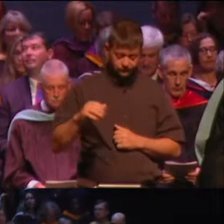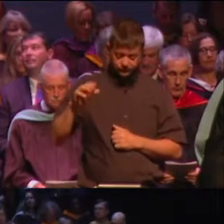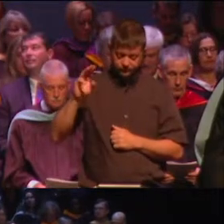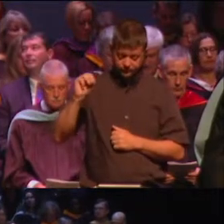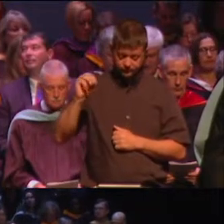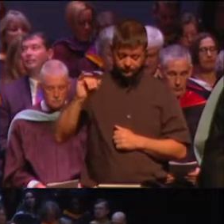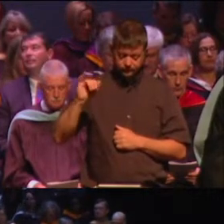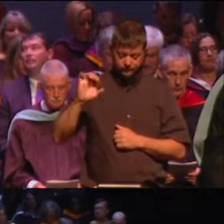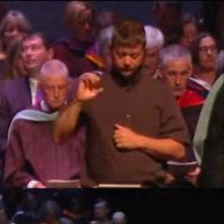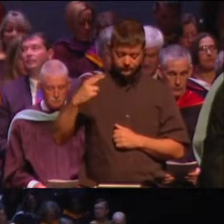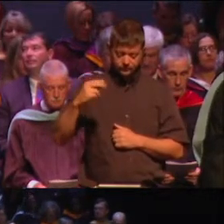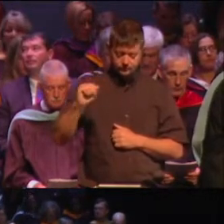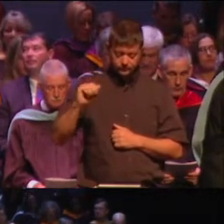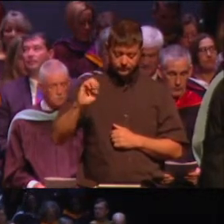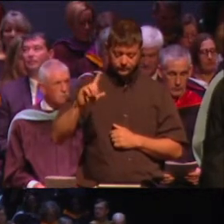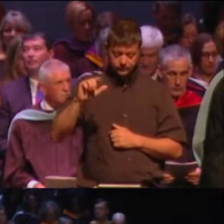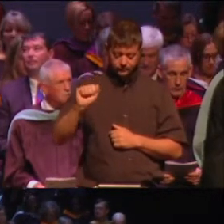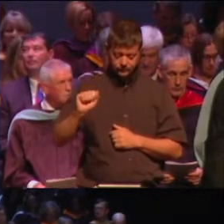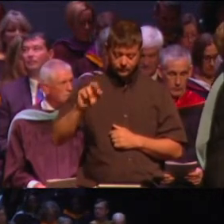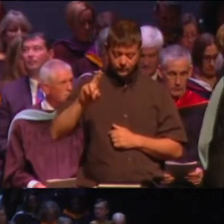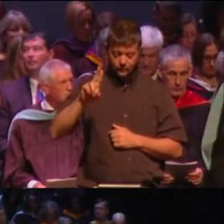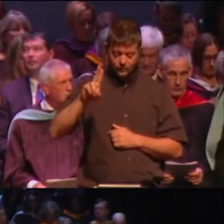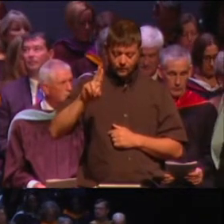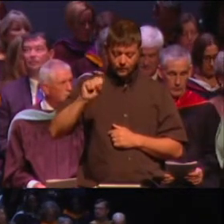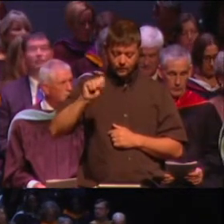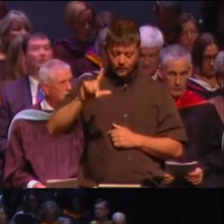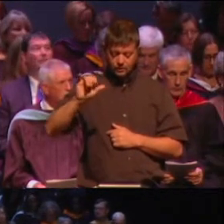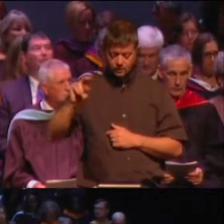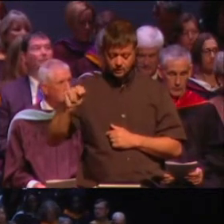Michaela Ruslan Benfield.